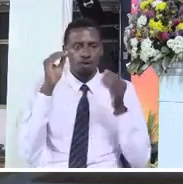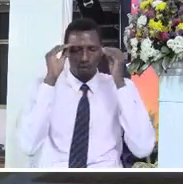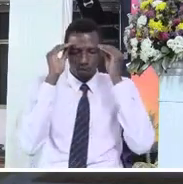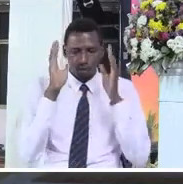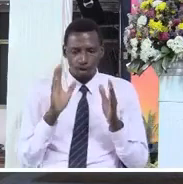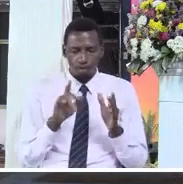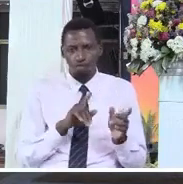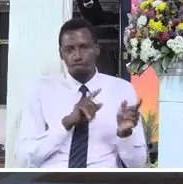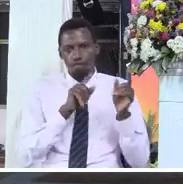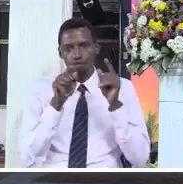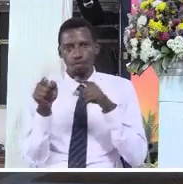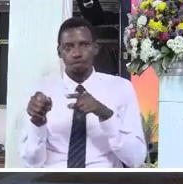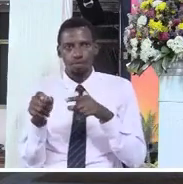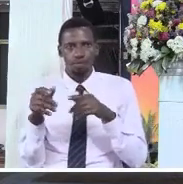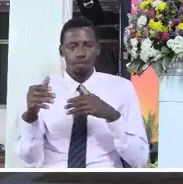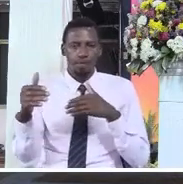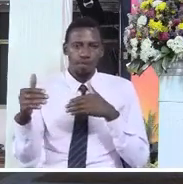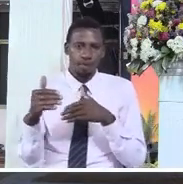the nearby